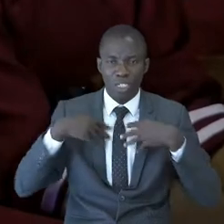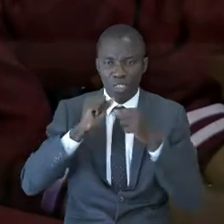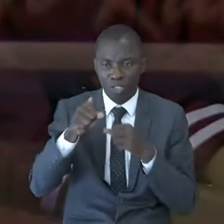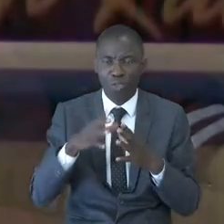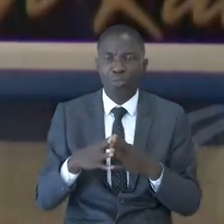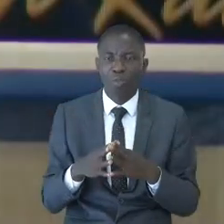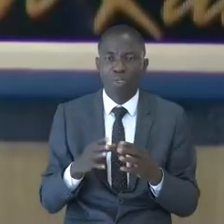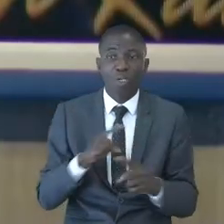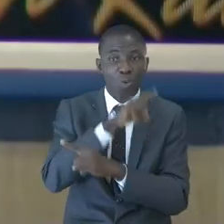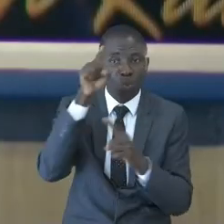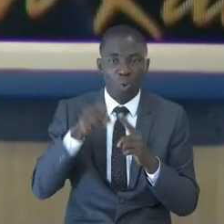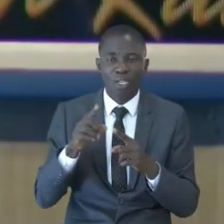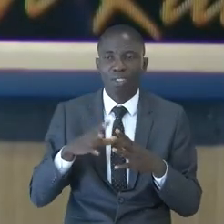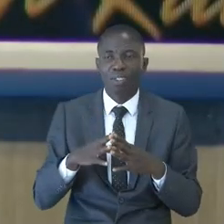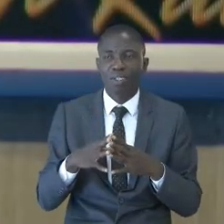When?